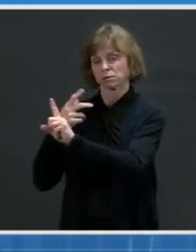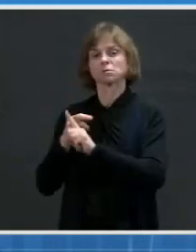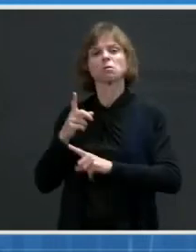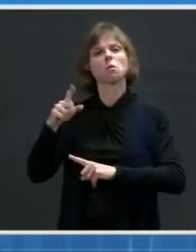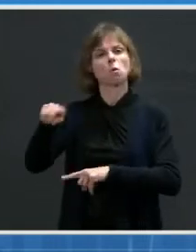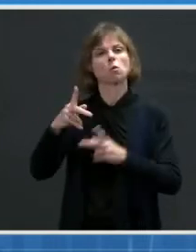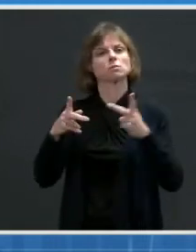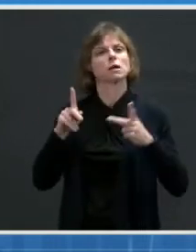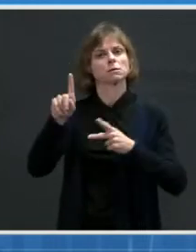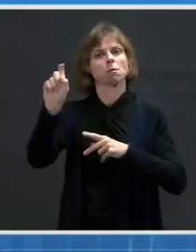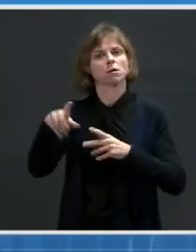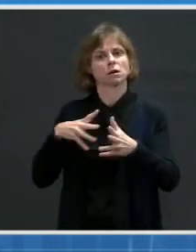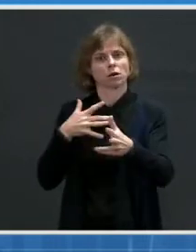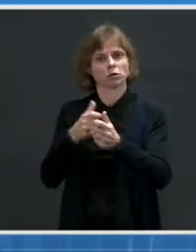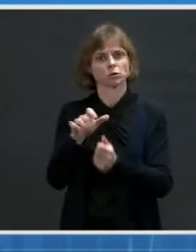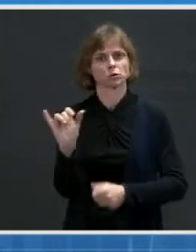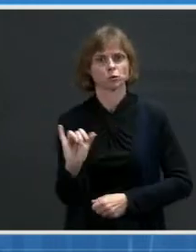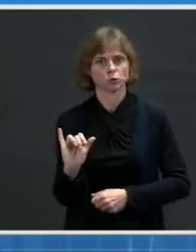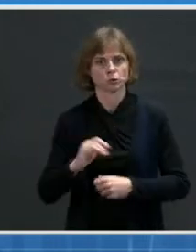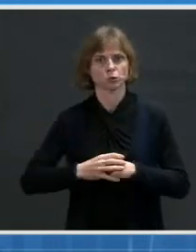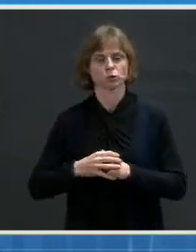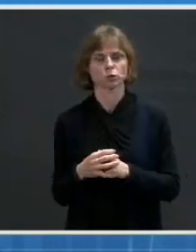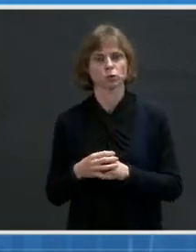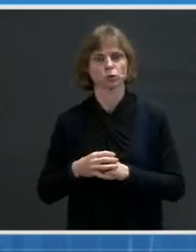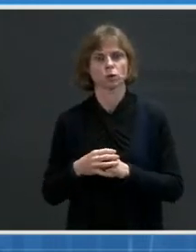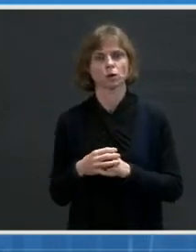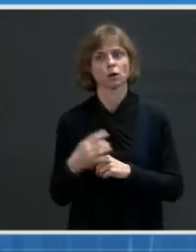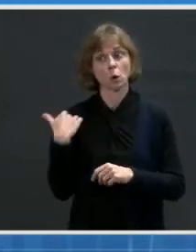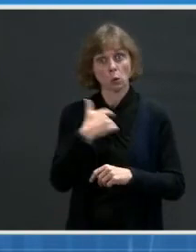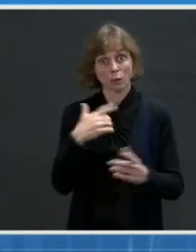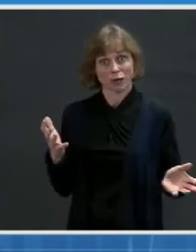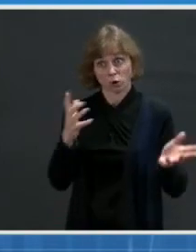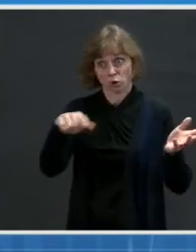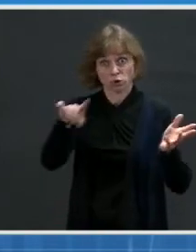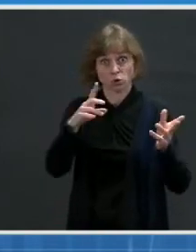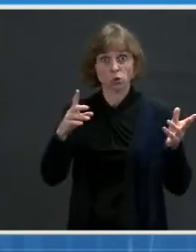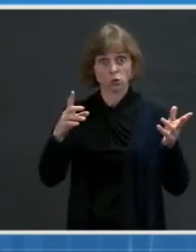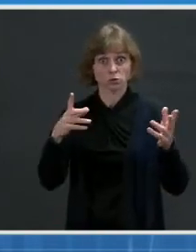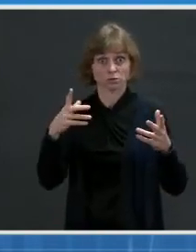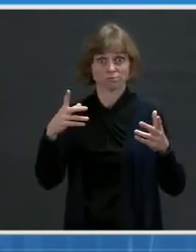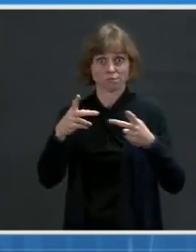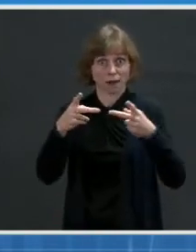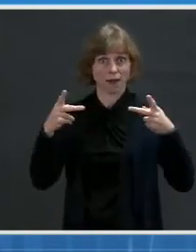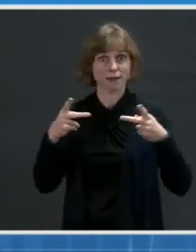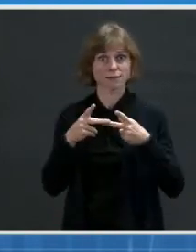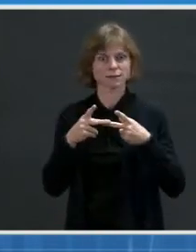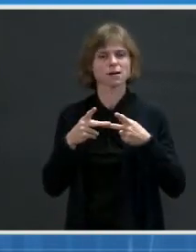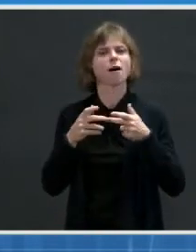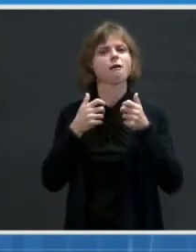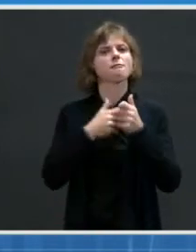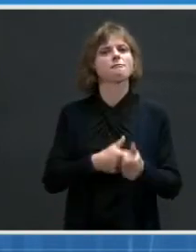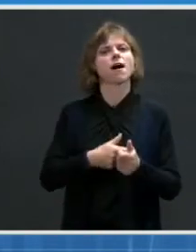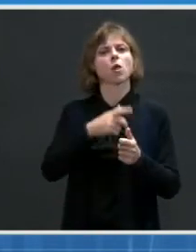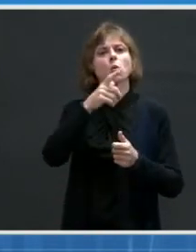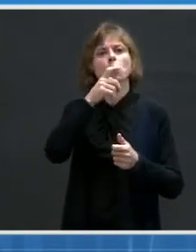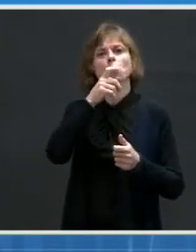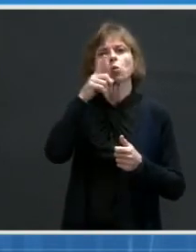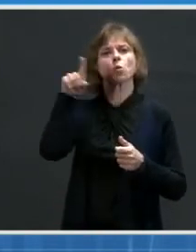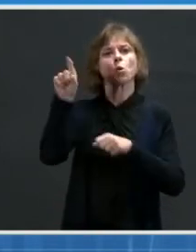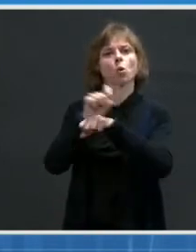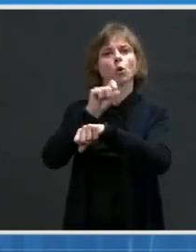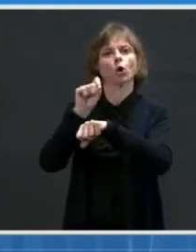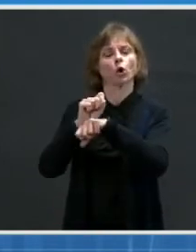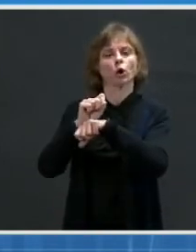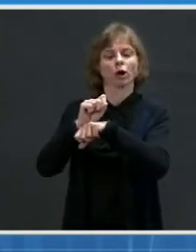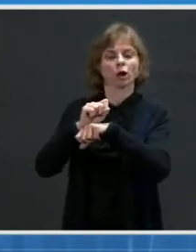up. We encourage vaccination sites to follow that same lead of those who are working extended hours